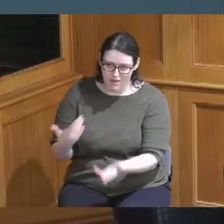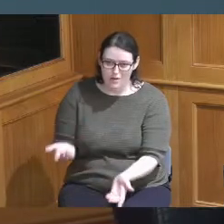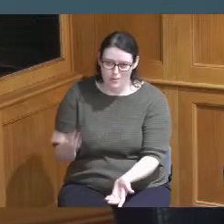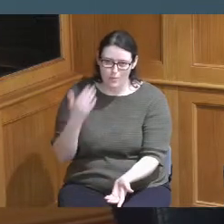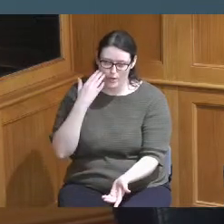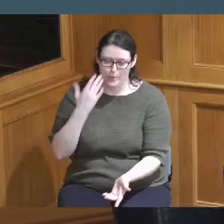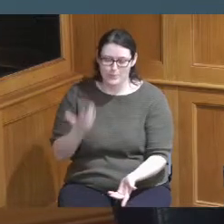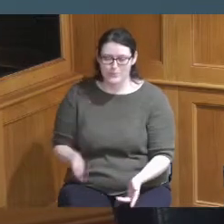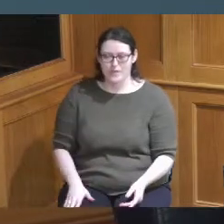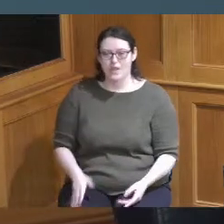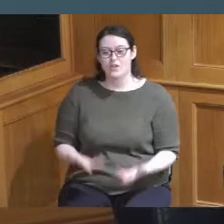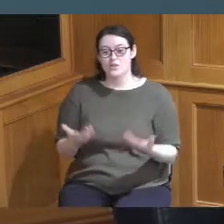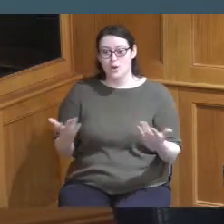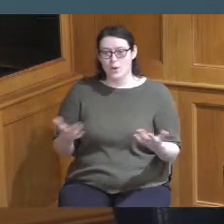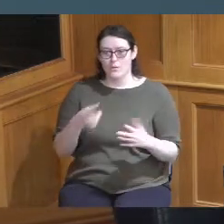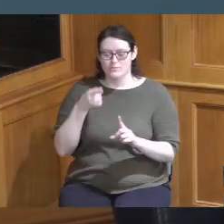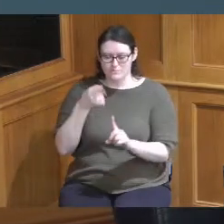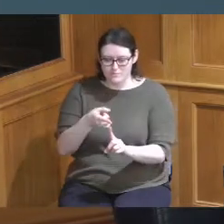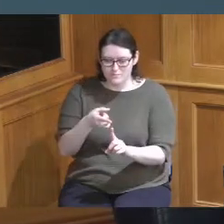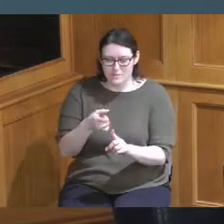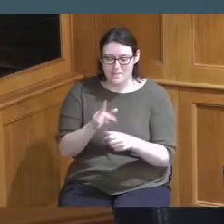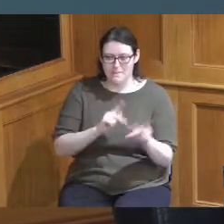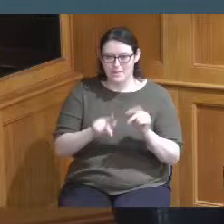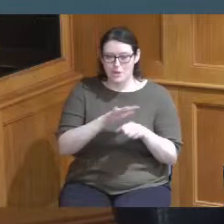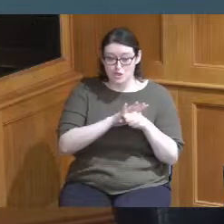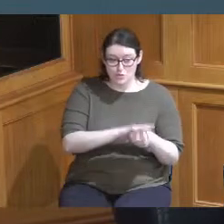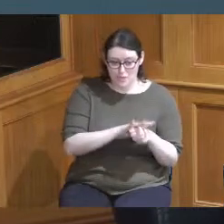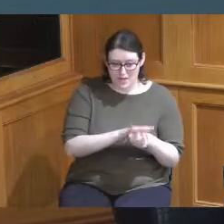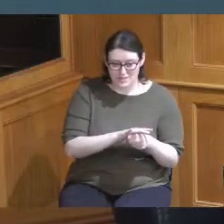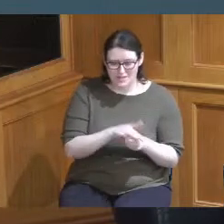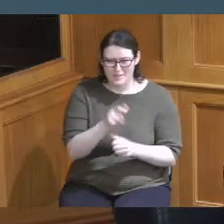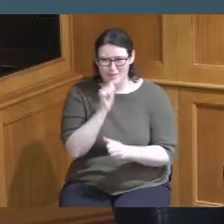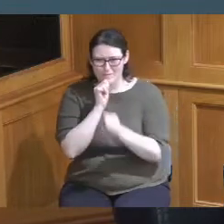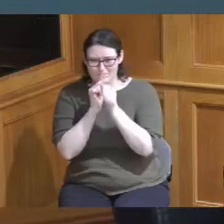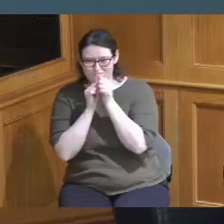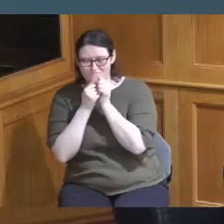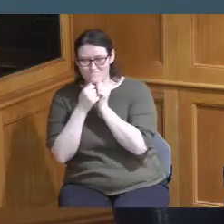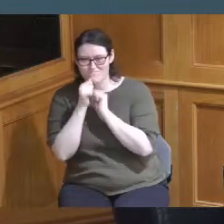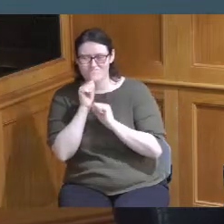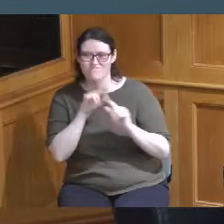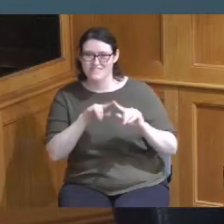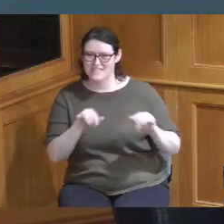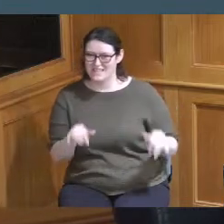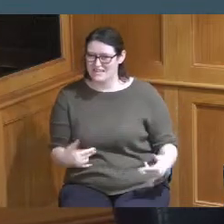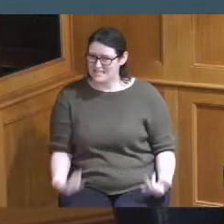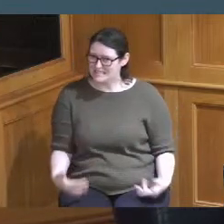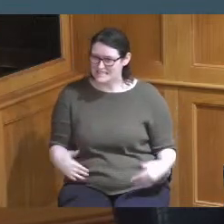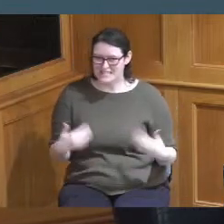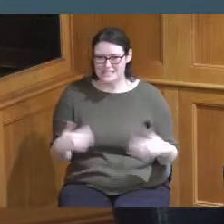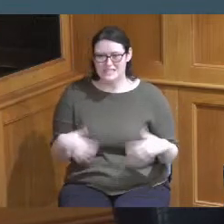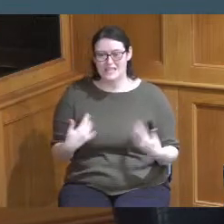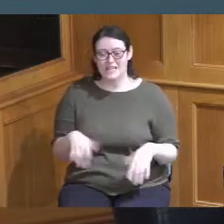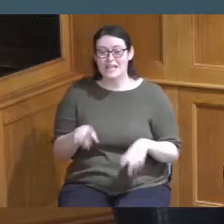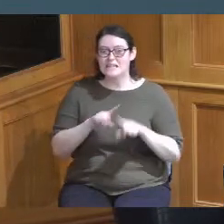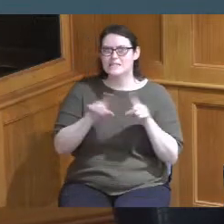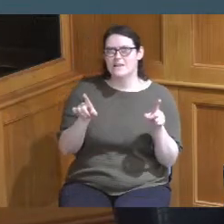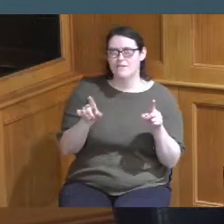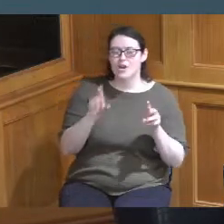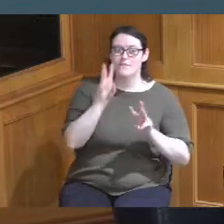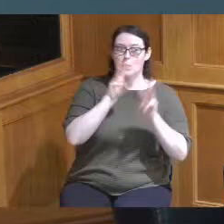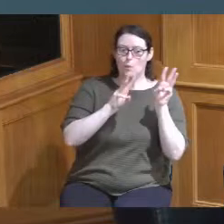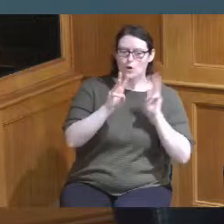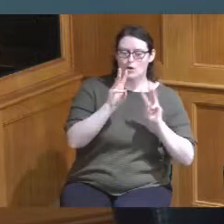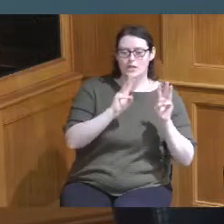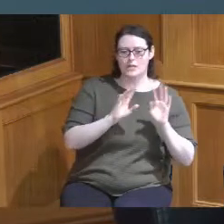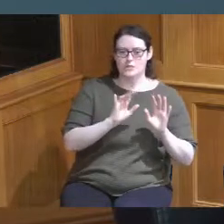people are not only stressed, they're suffering. It's a major difference if you're worried about something, but if